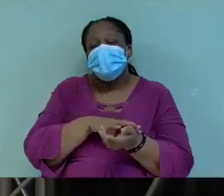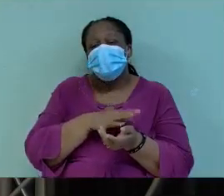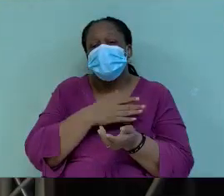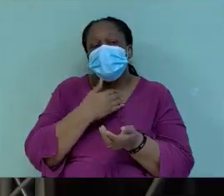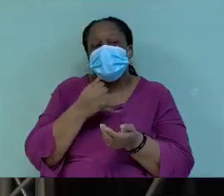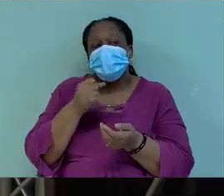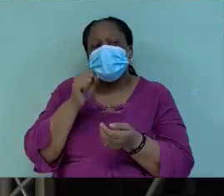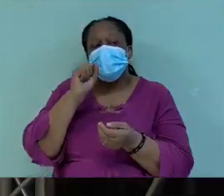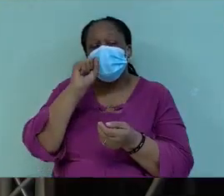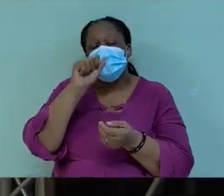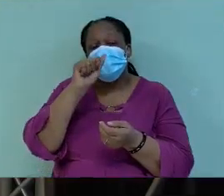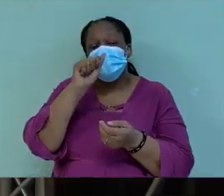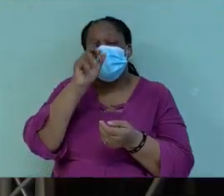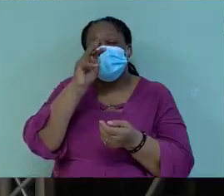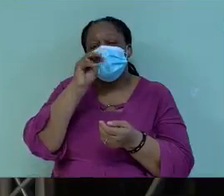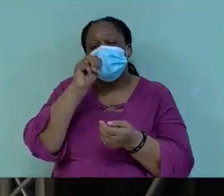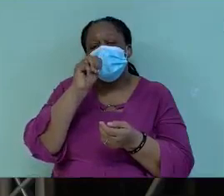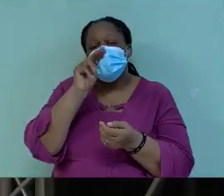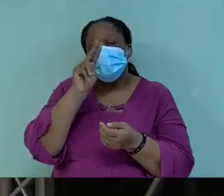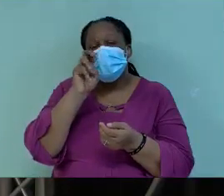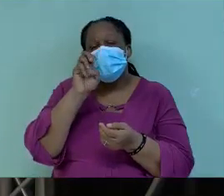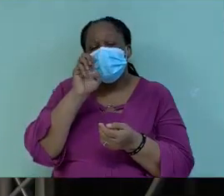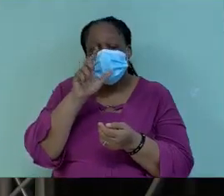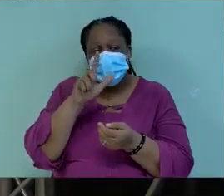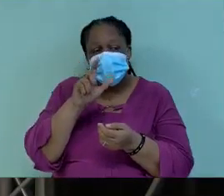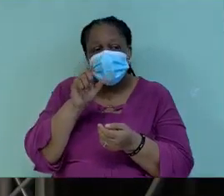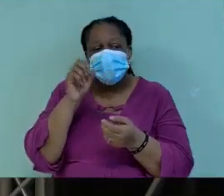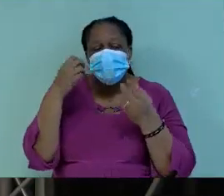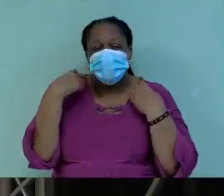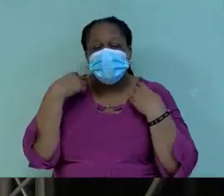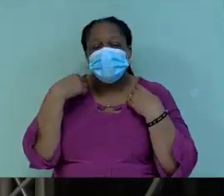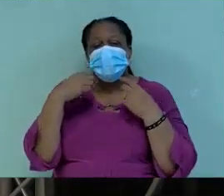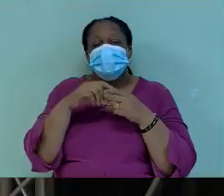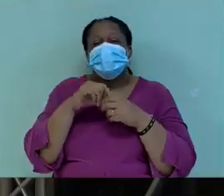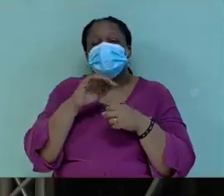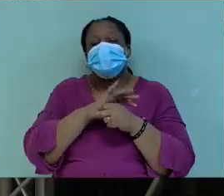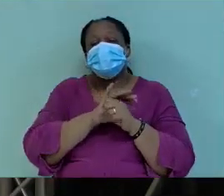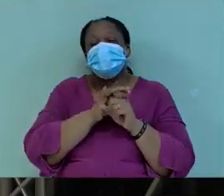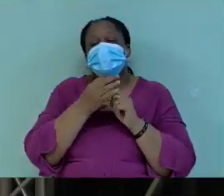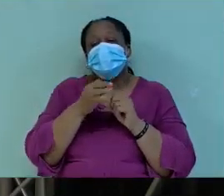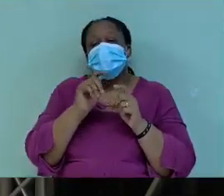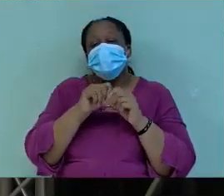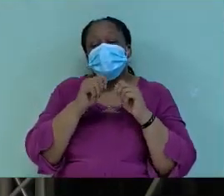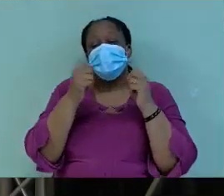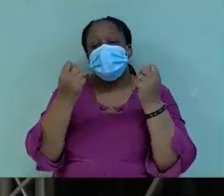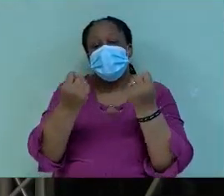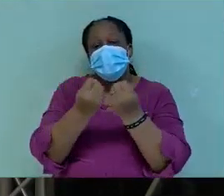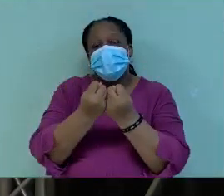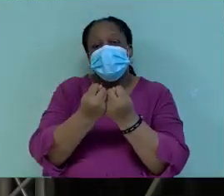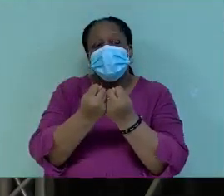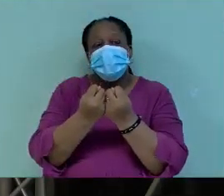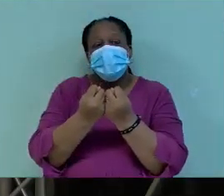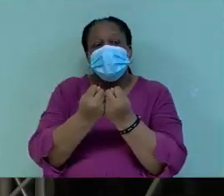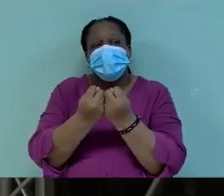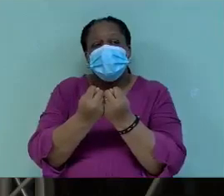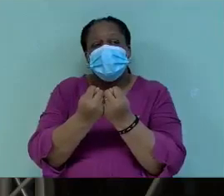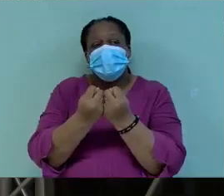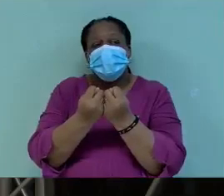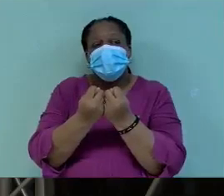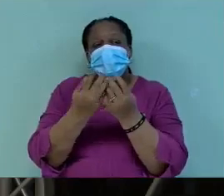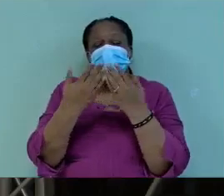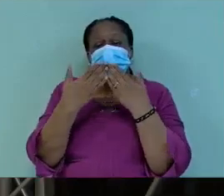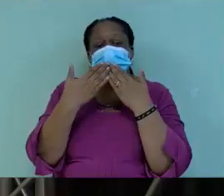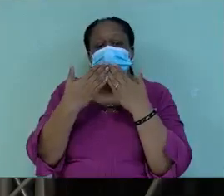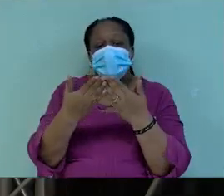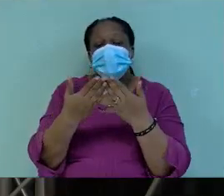Abdia Samuel, who is the chair of the COVID-19 National Task Force. We